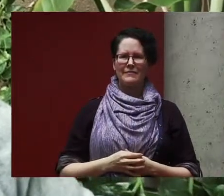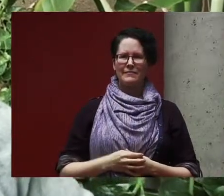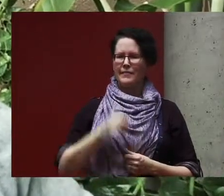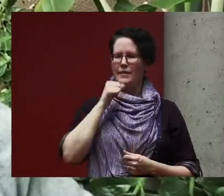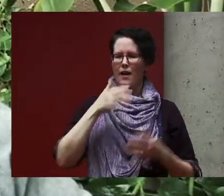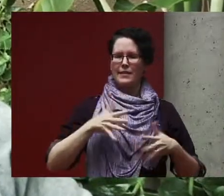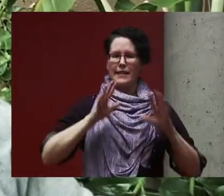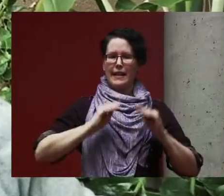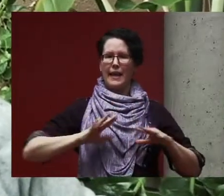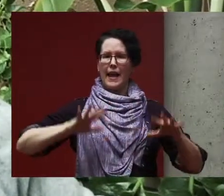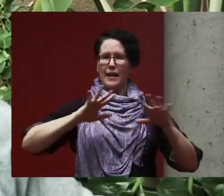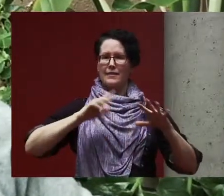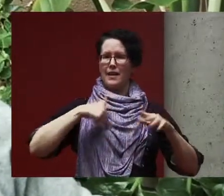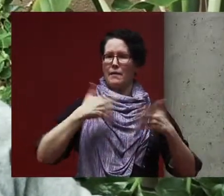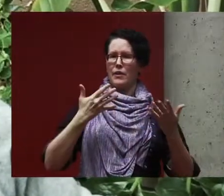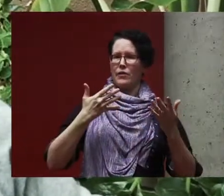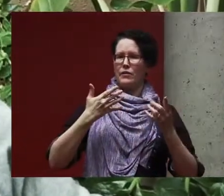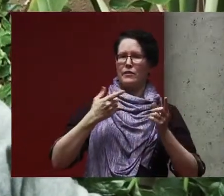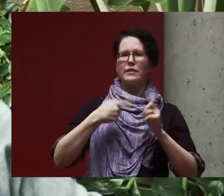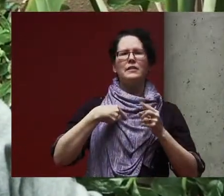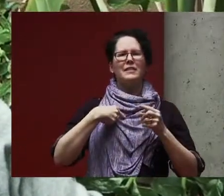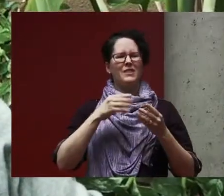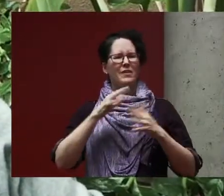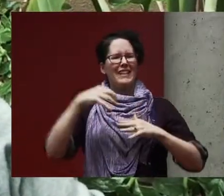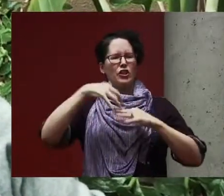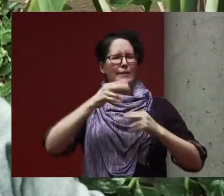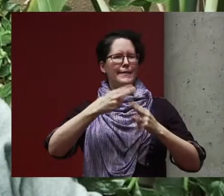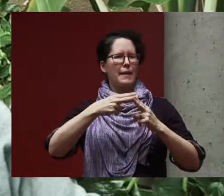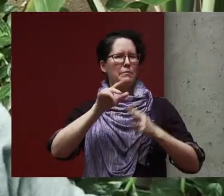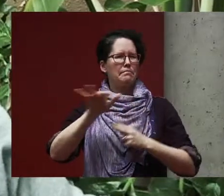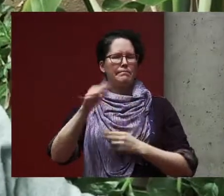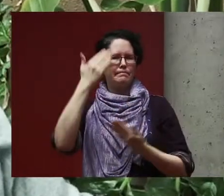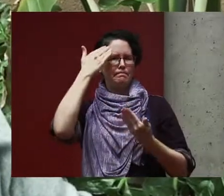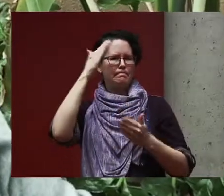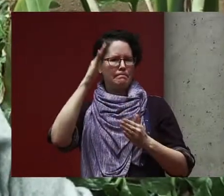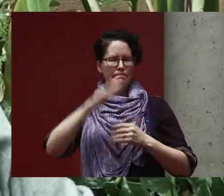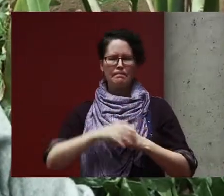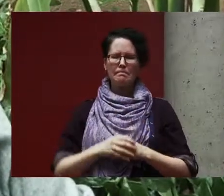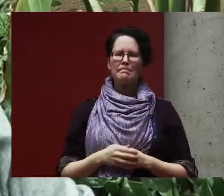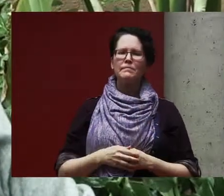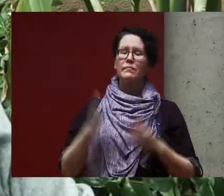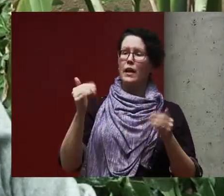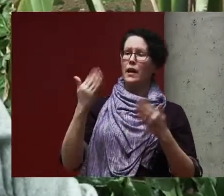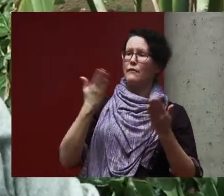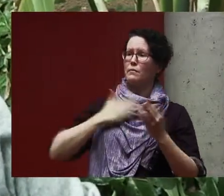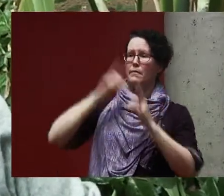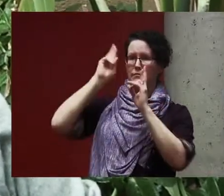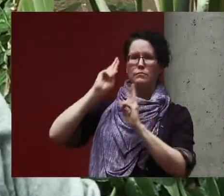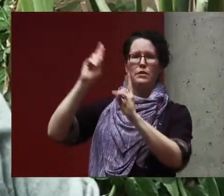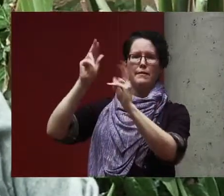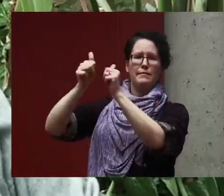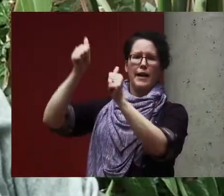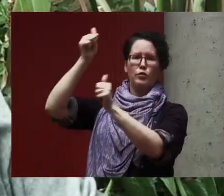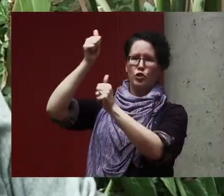unceded land of the Tohono O'odham people. I offer my respect to